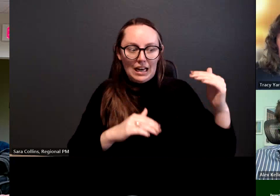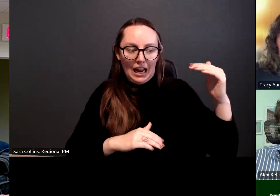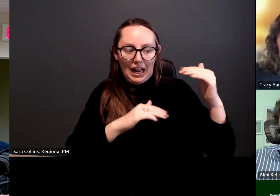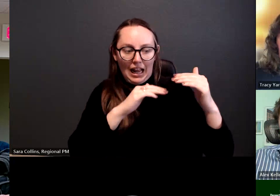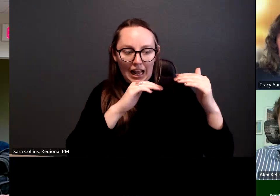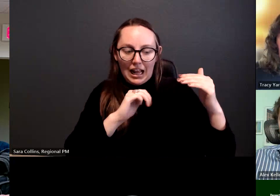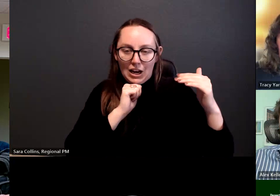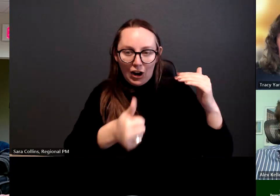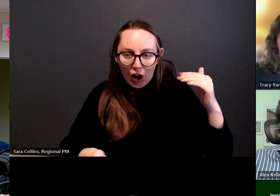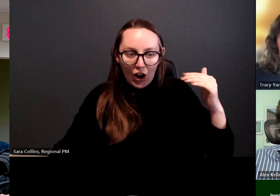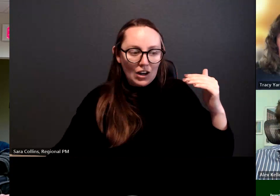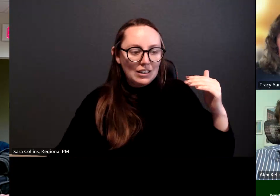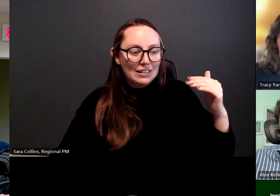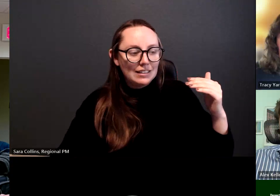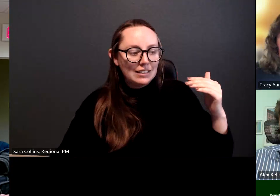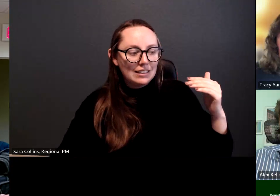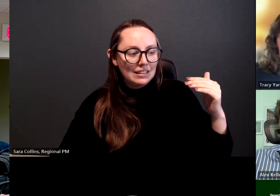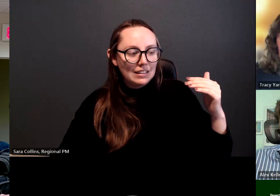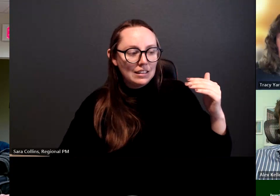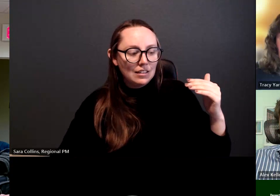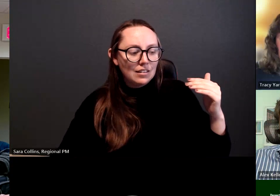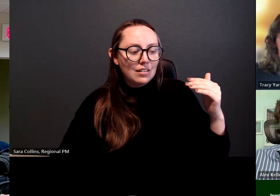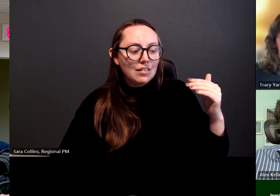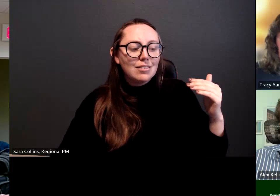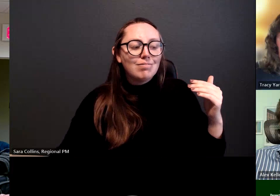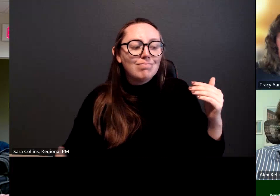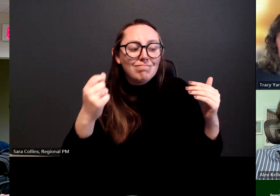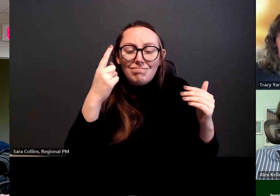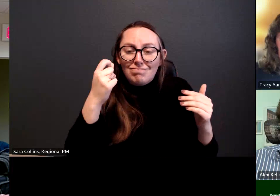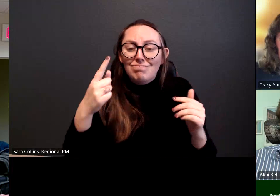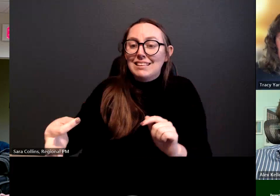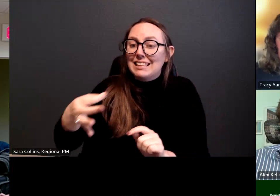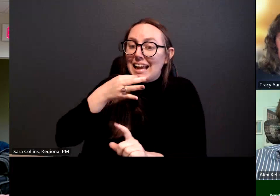and experts have said we should be shooting for 95% coverage.